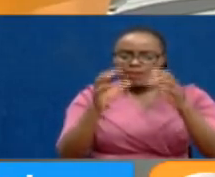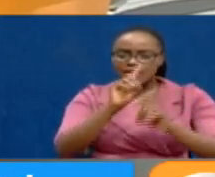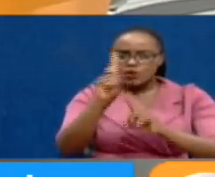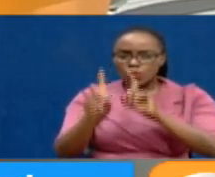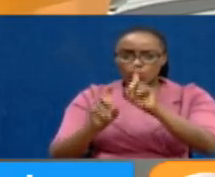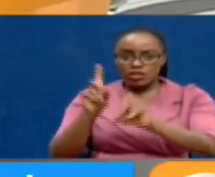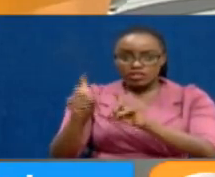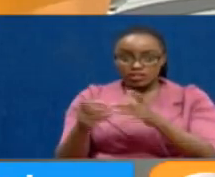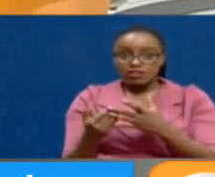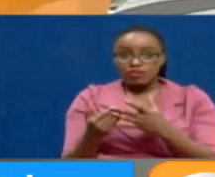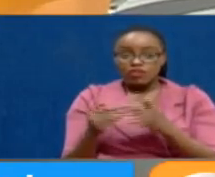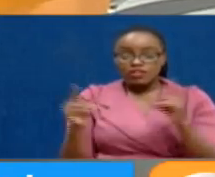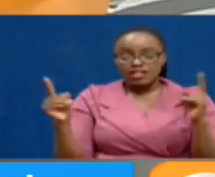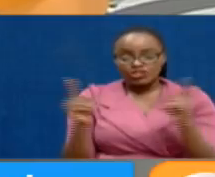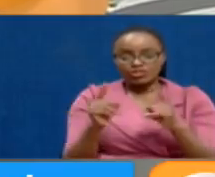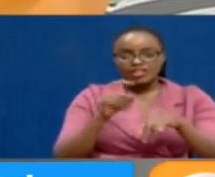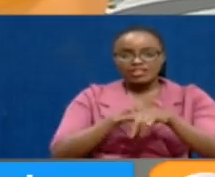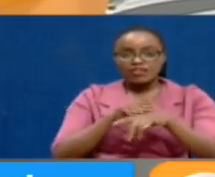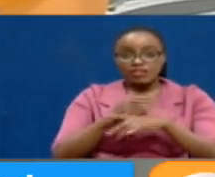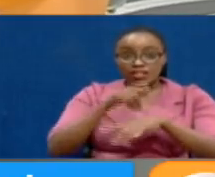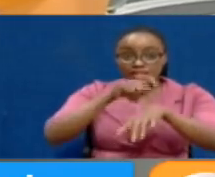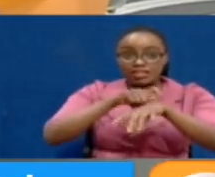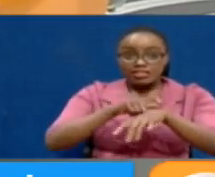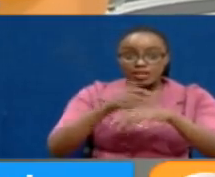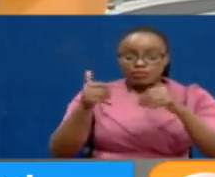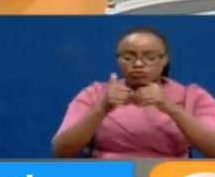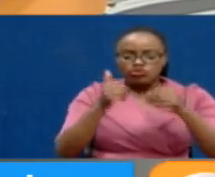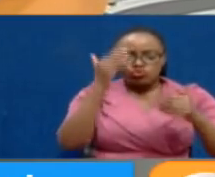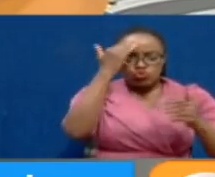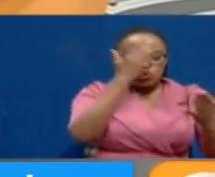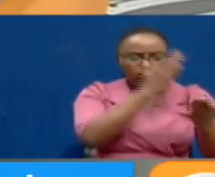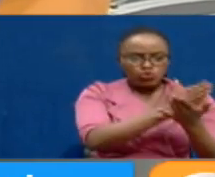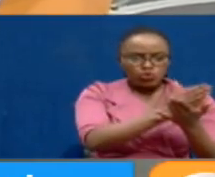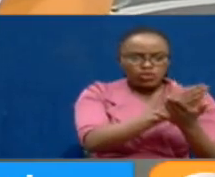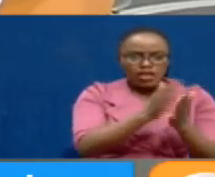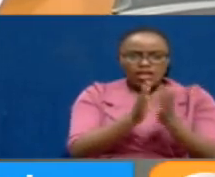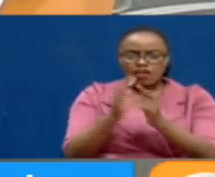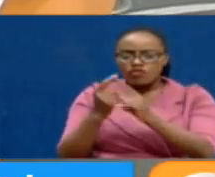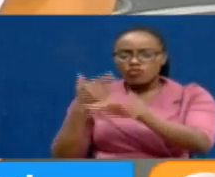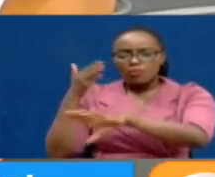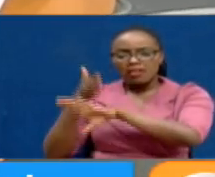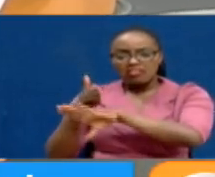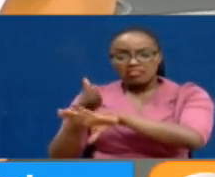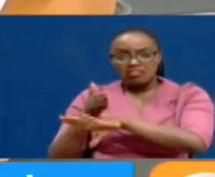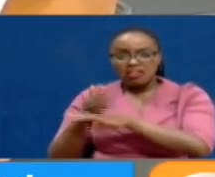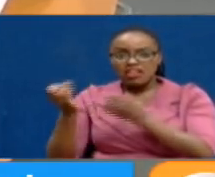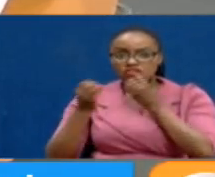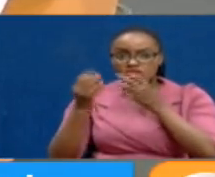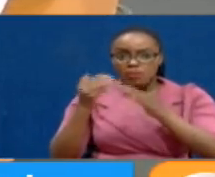I possibly can. We're back in just a bit. This is the moment we separate fact from fiction.